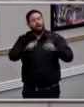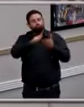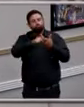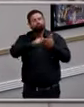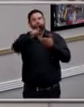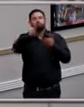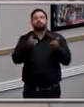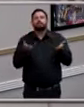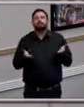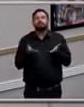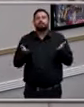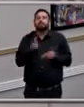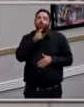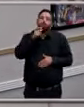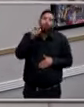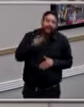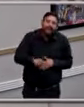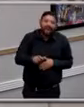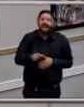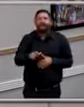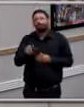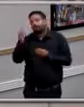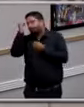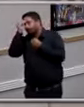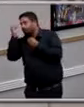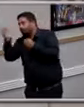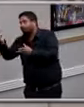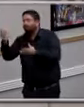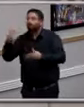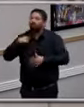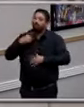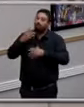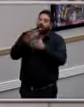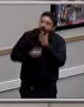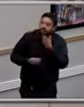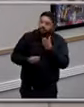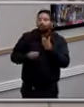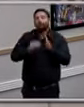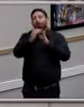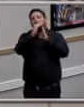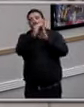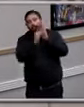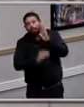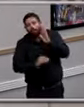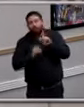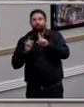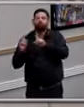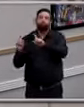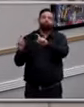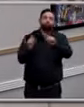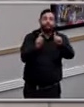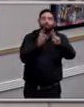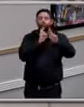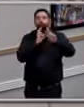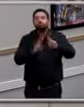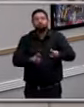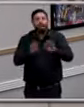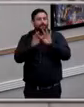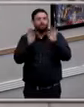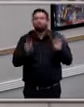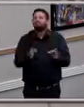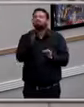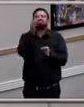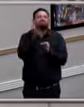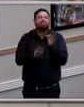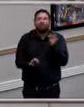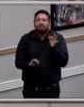without having to go through additional notification or without having to fill out another survey response form. They just